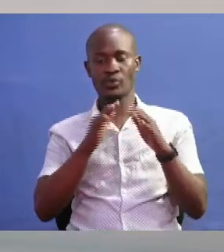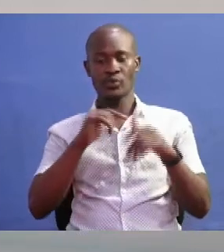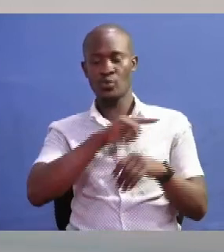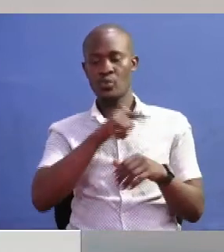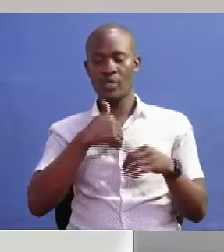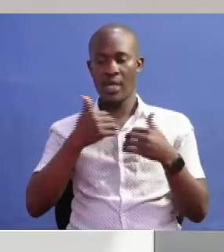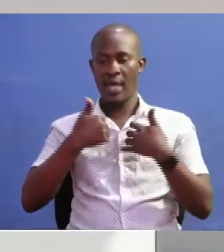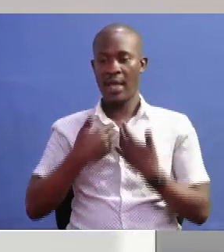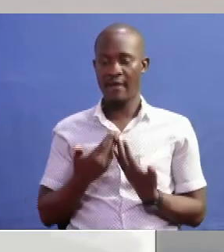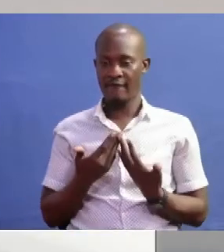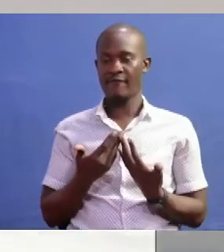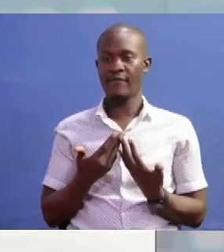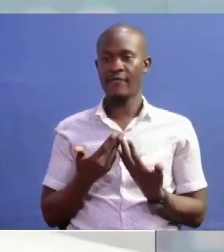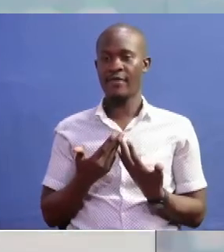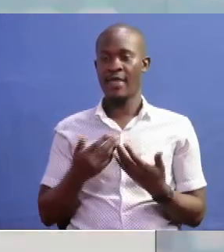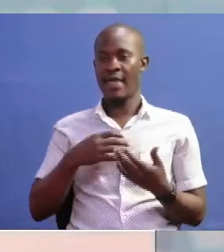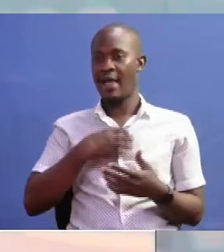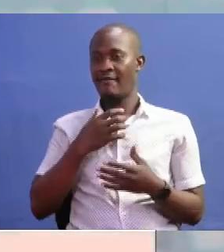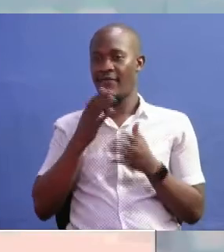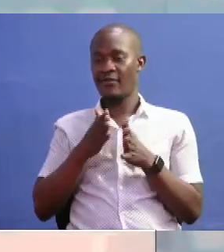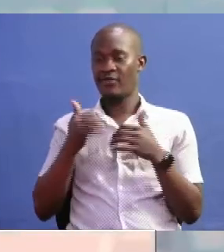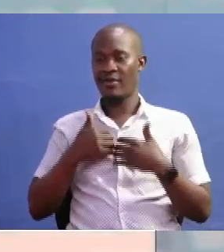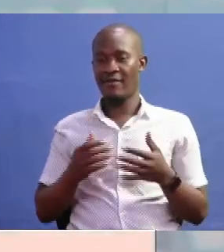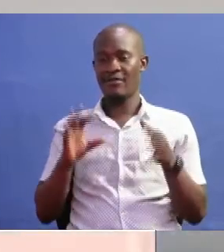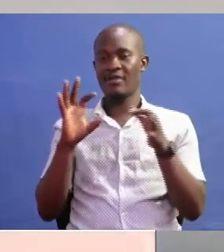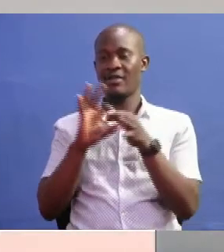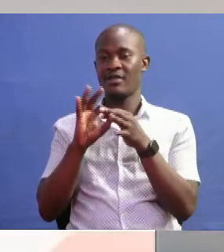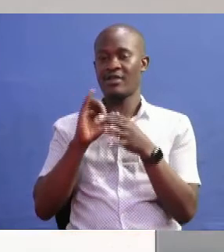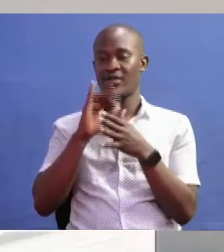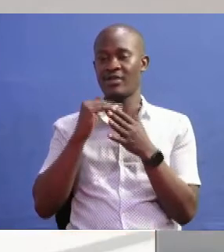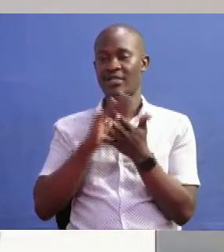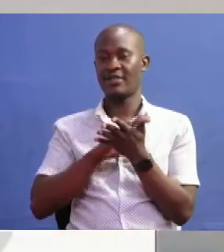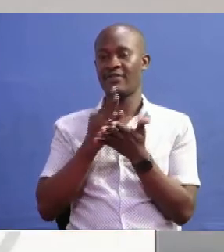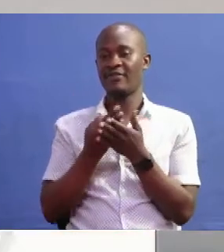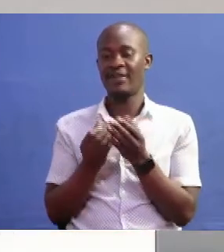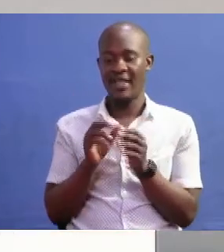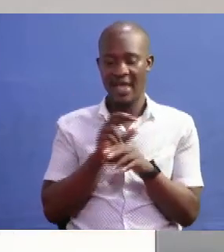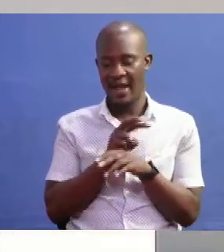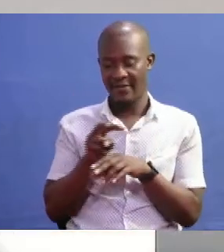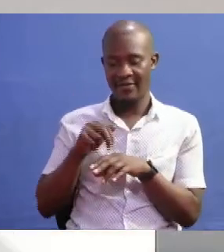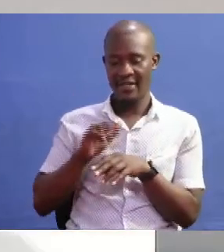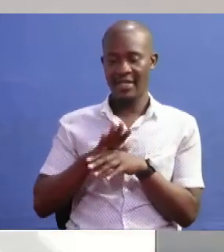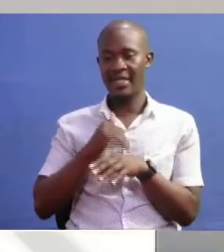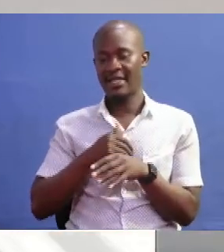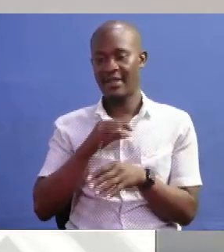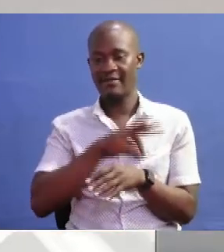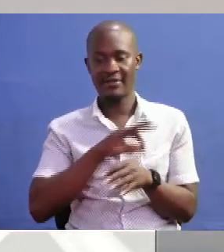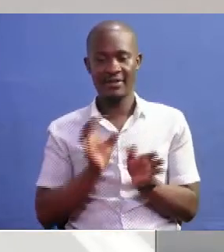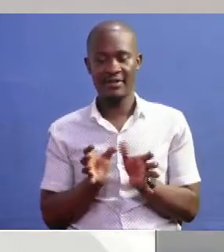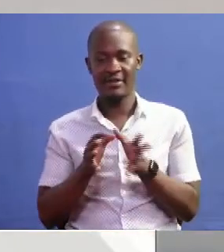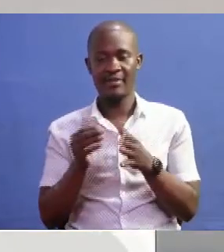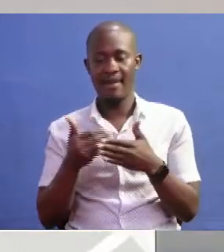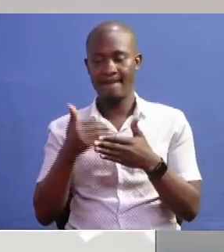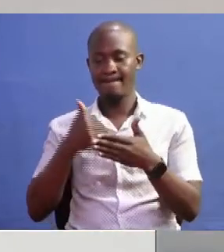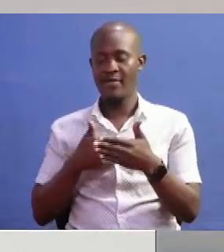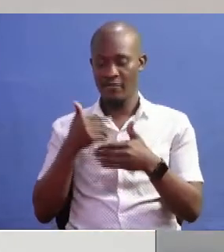Franklin Waruhiu in studio tonight. Franklin, if you're just joining us, is a financial analyst at the Abujani Investment Company. And before we went